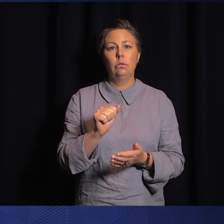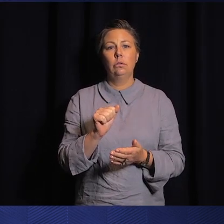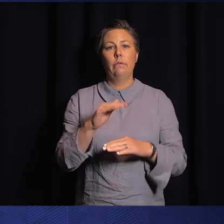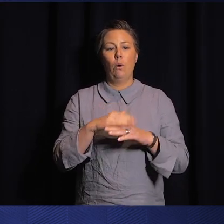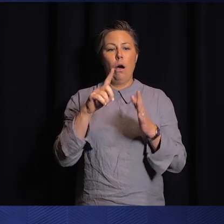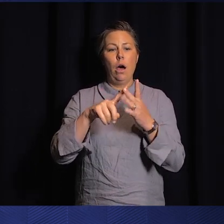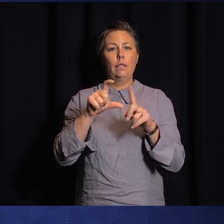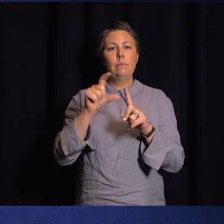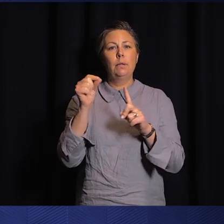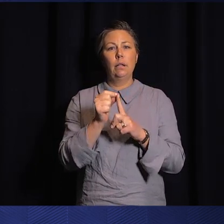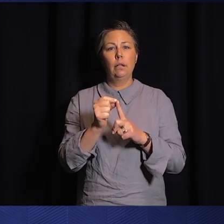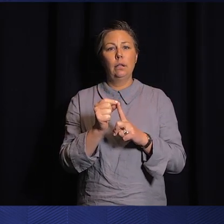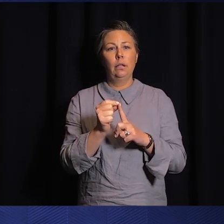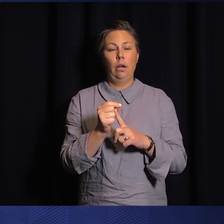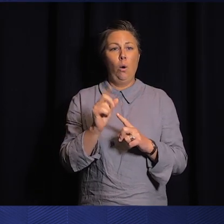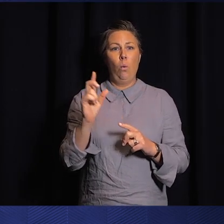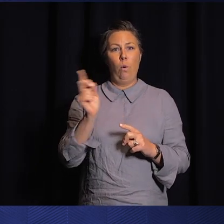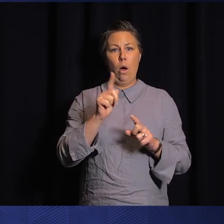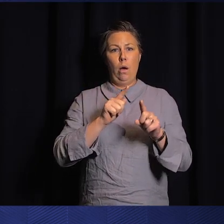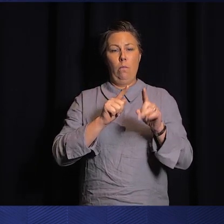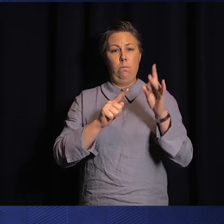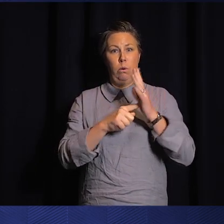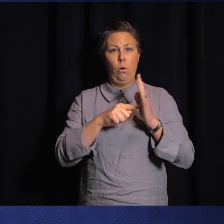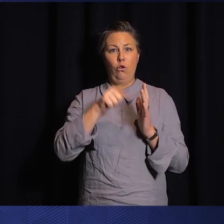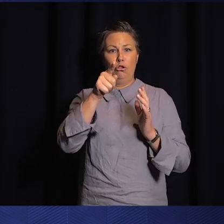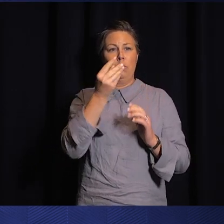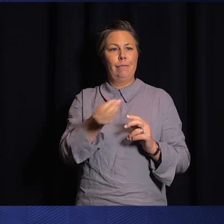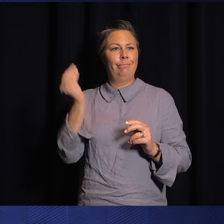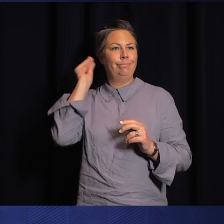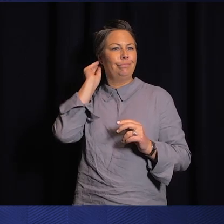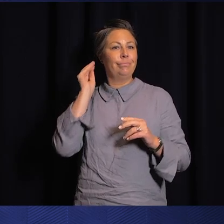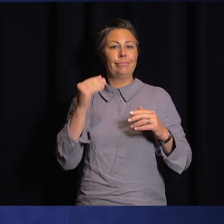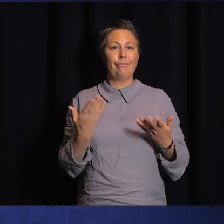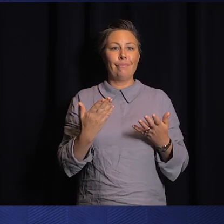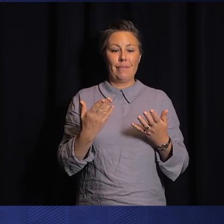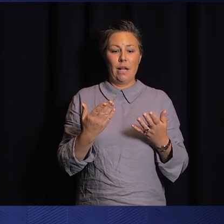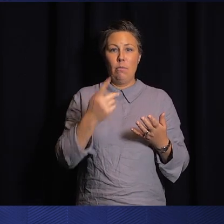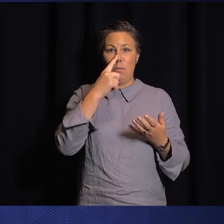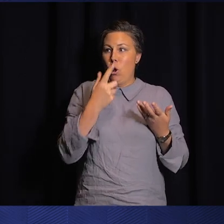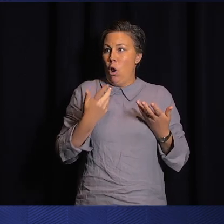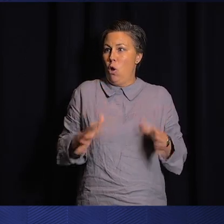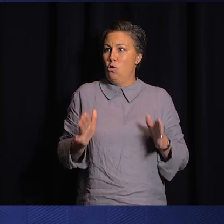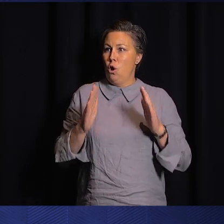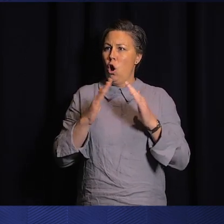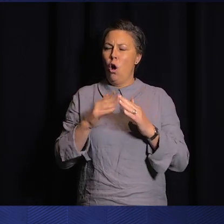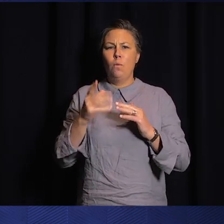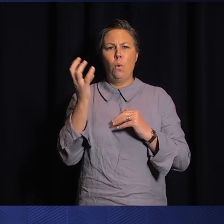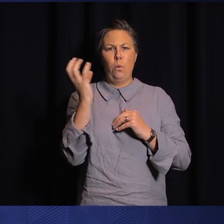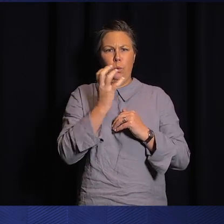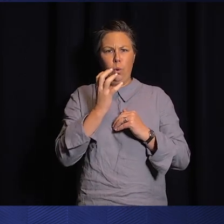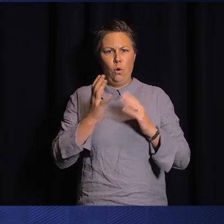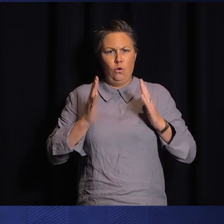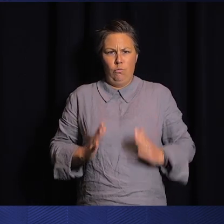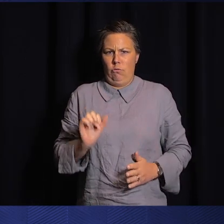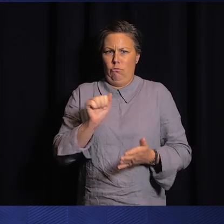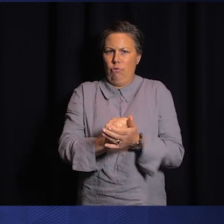you, the first one is, of course, that displacement is a human rights issue. And that raises a lot of questions, and